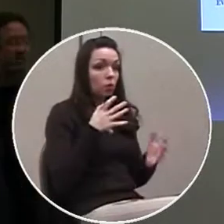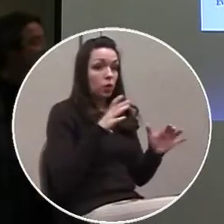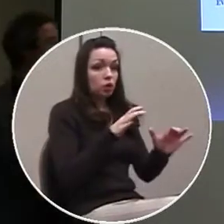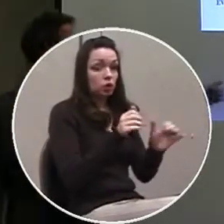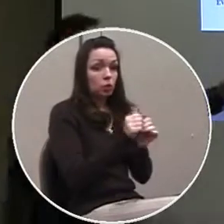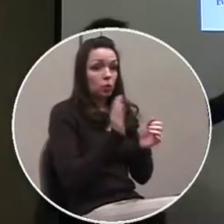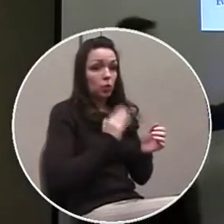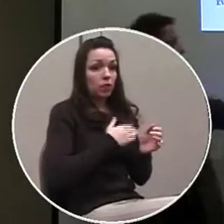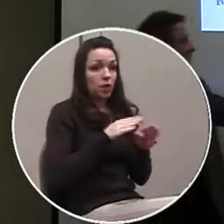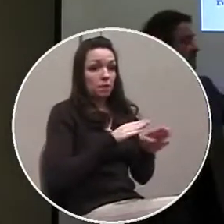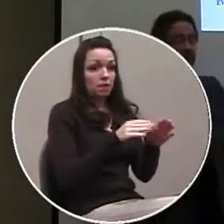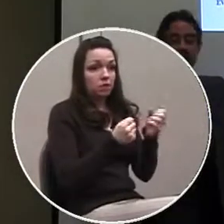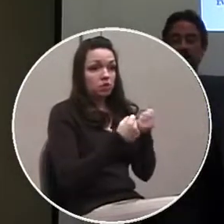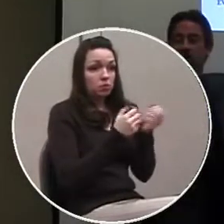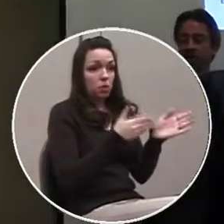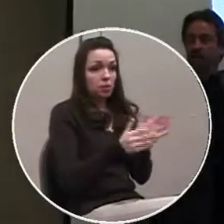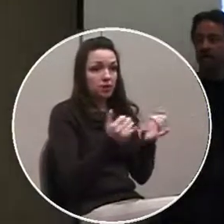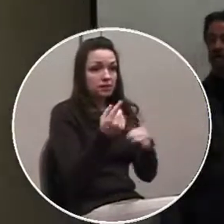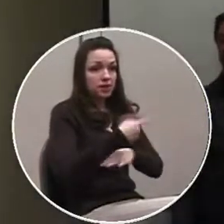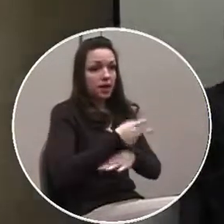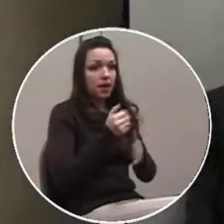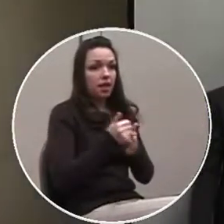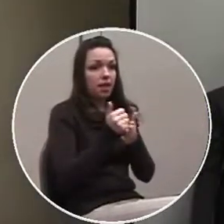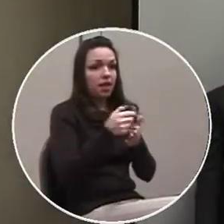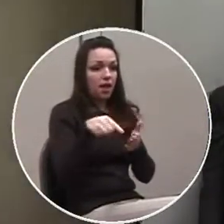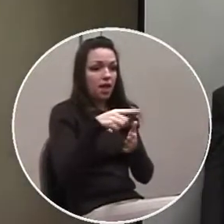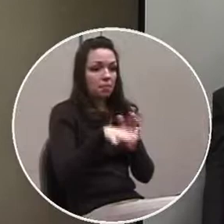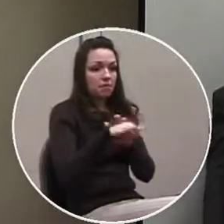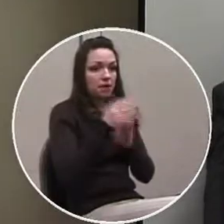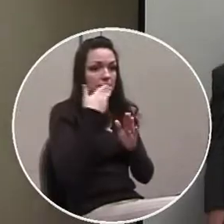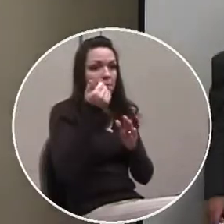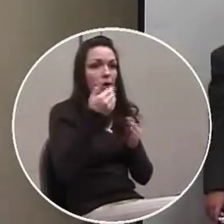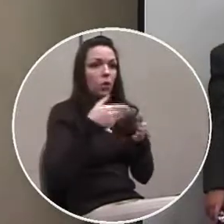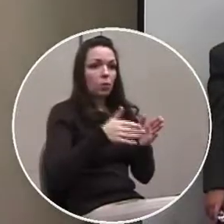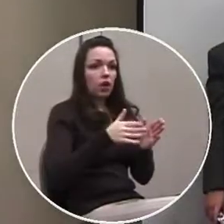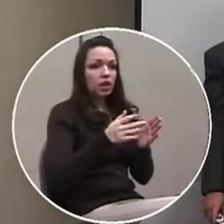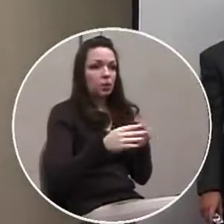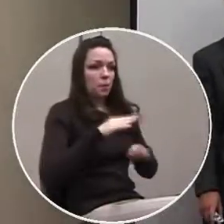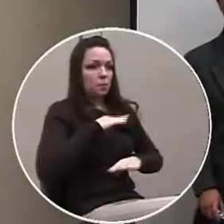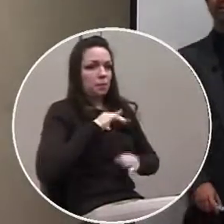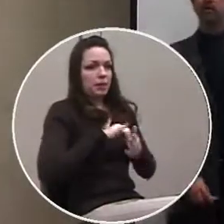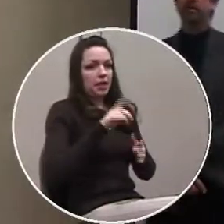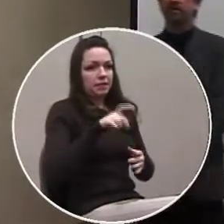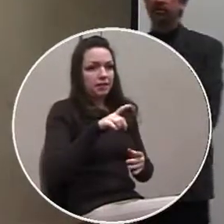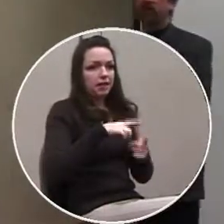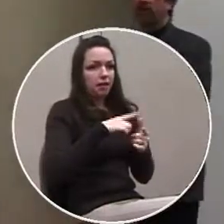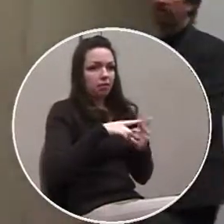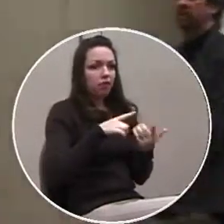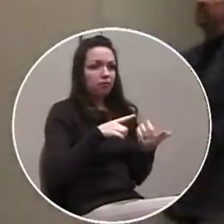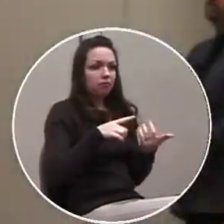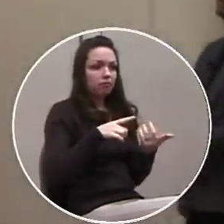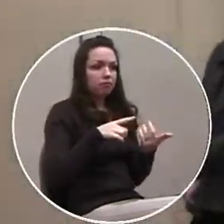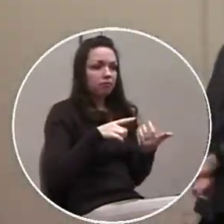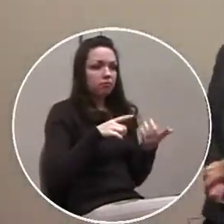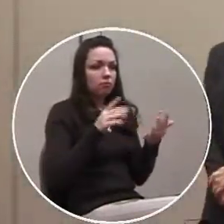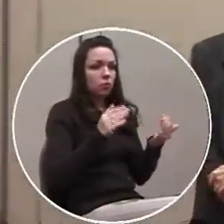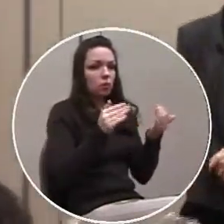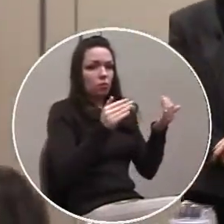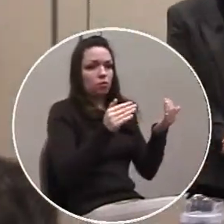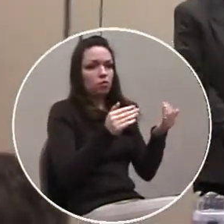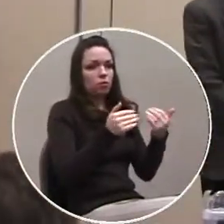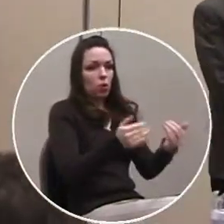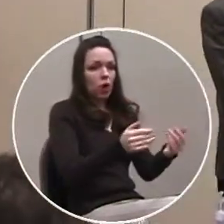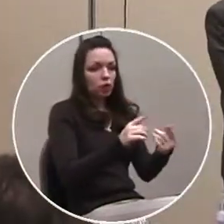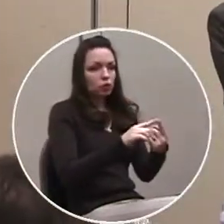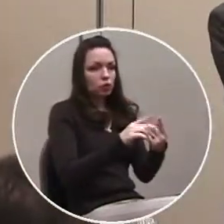behavior support plans today is help them find a better way to meet that need. And then we're going to move up into what's the ideal behavior that we'd